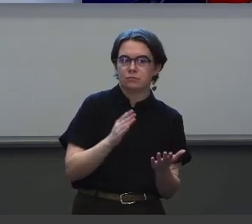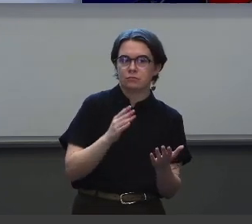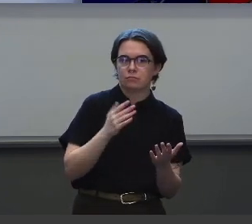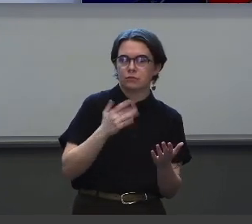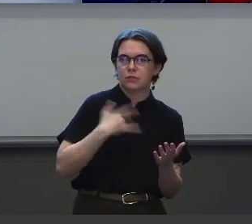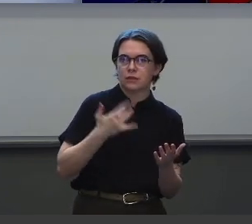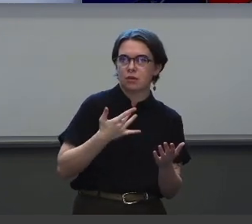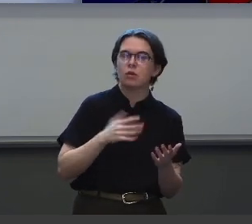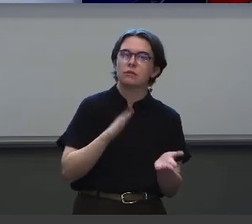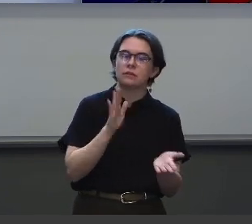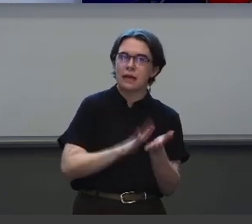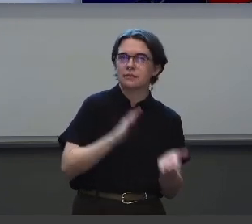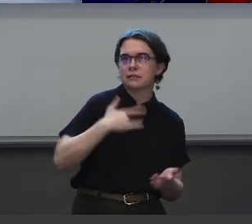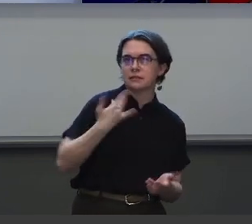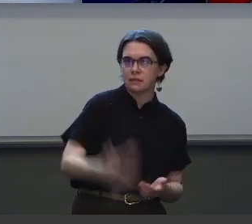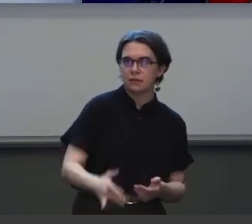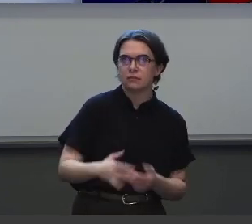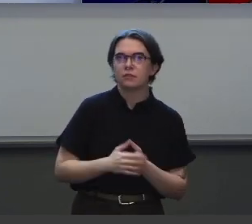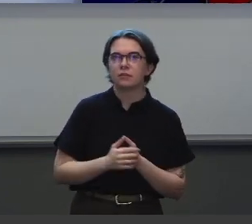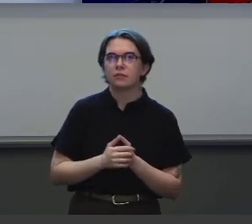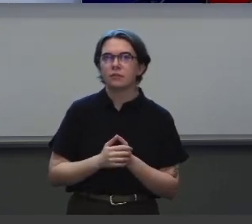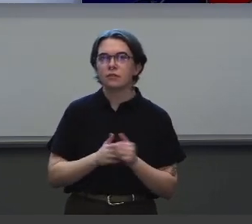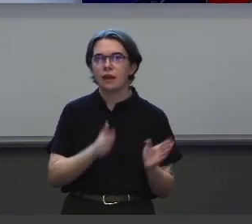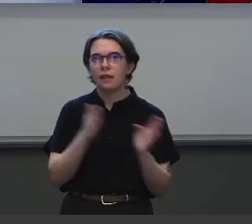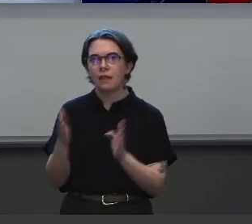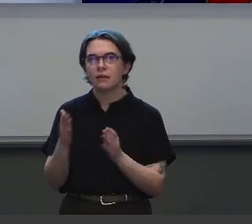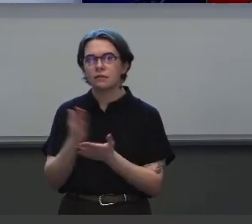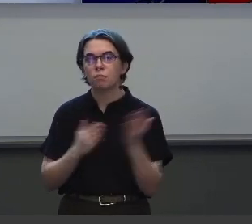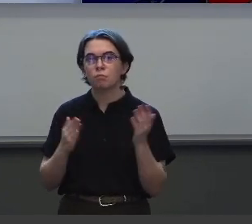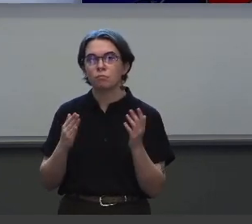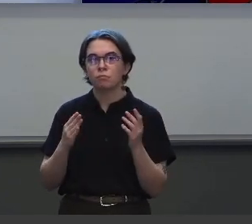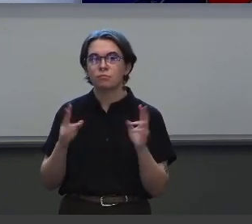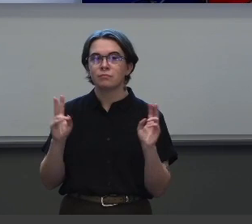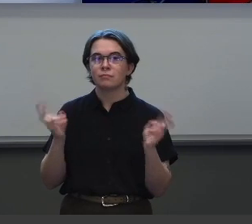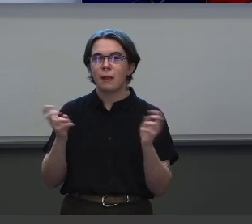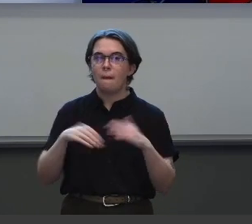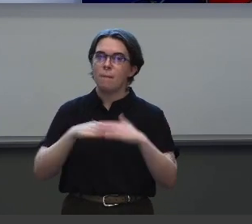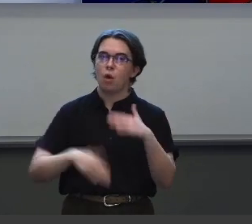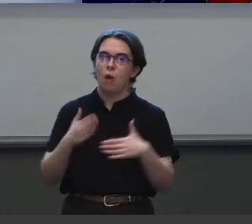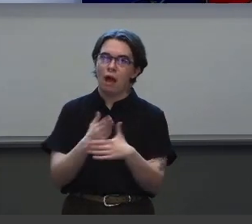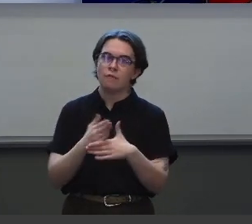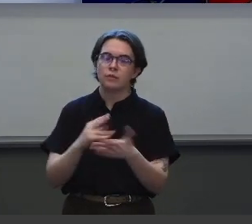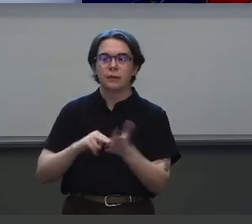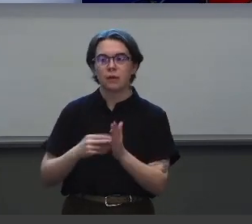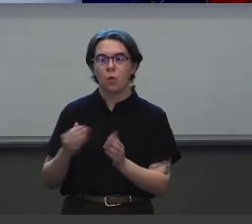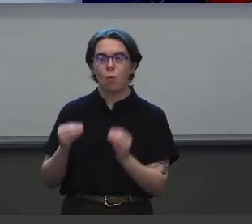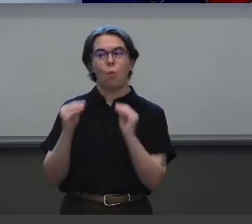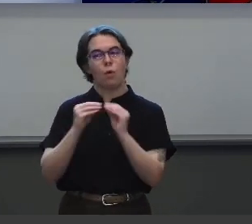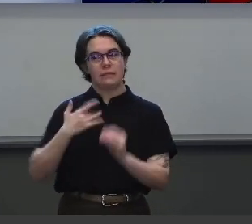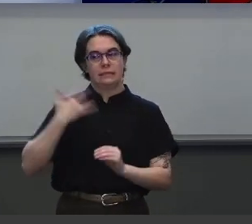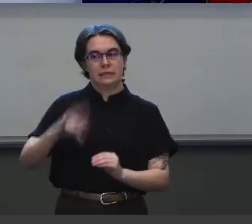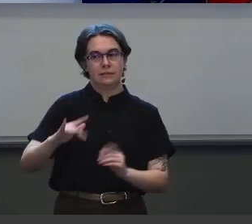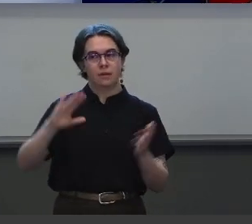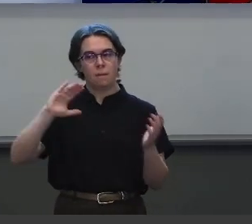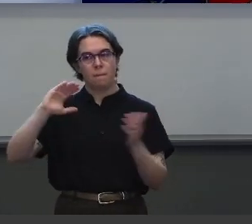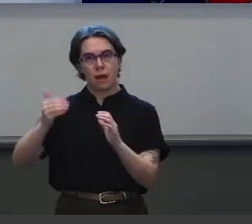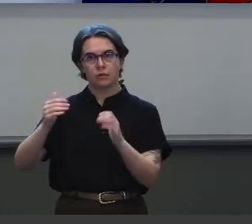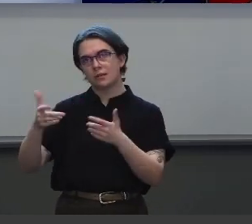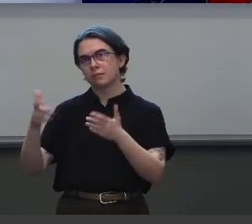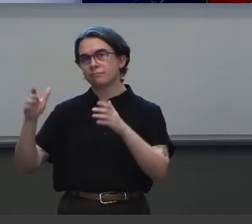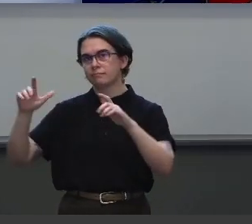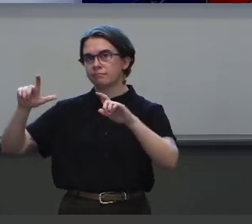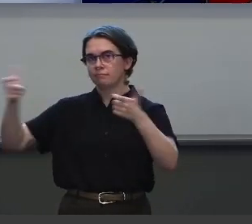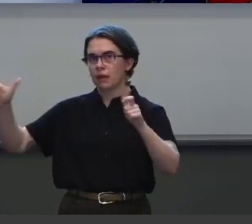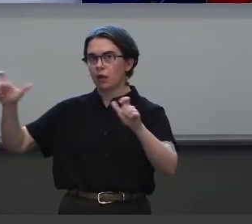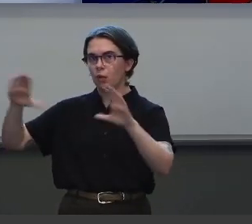generalized sensory differences, so they all had below average sensory processing relative to their peers. We had a